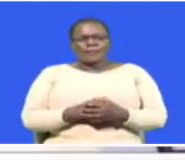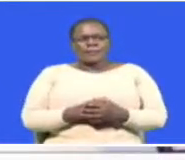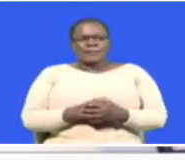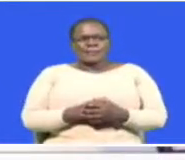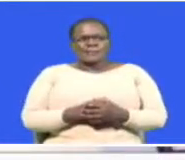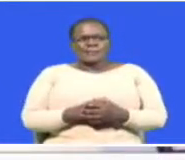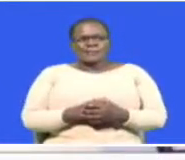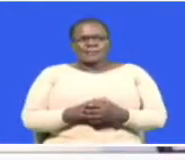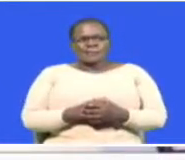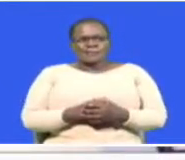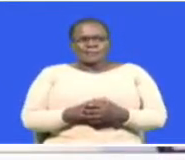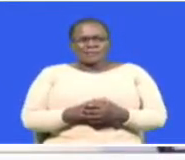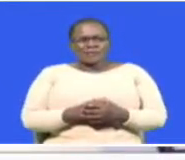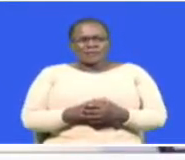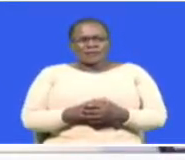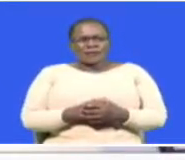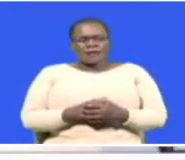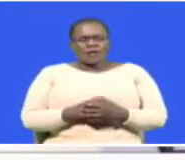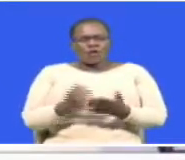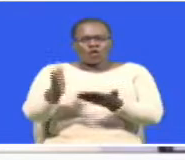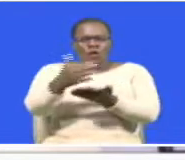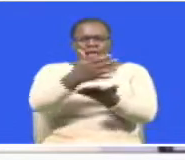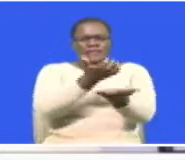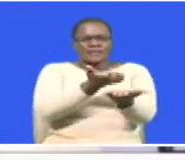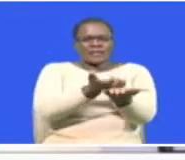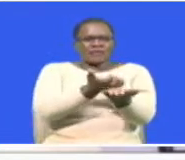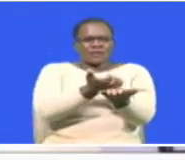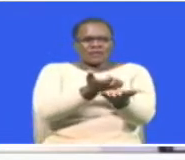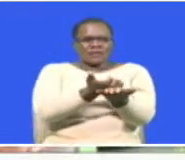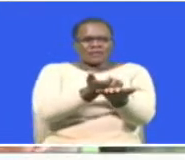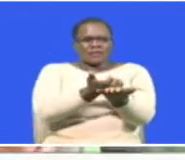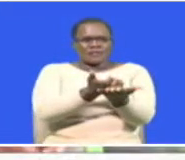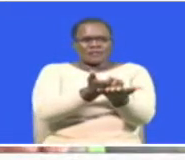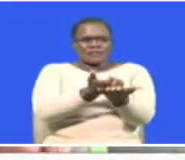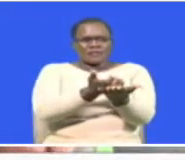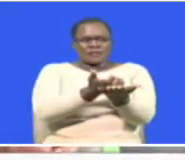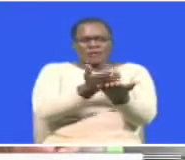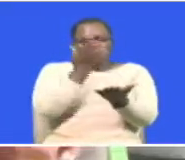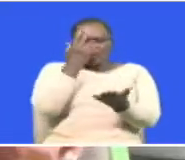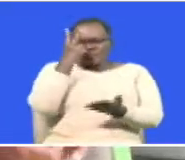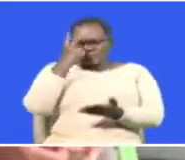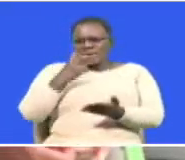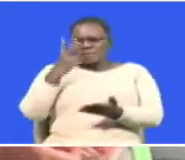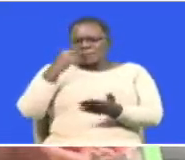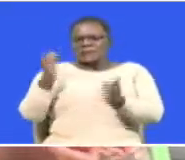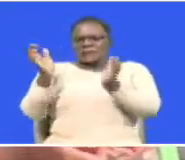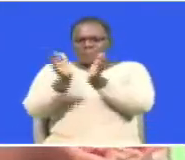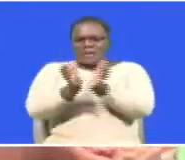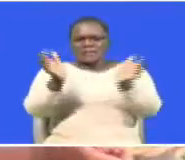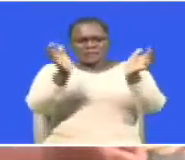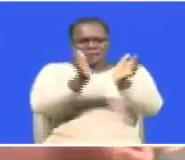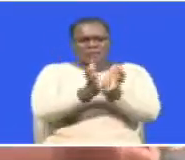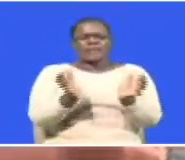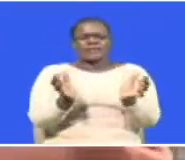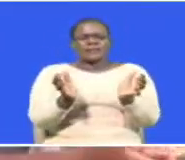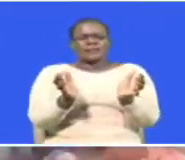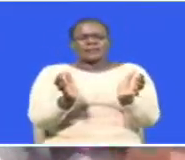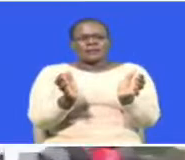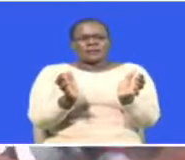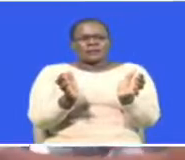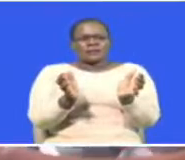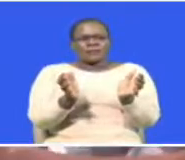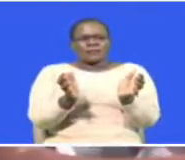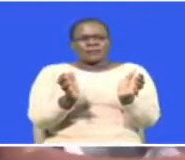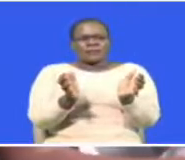And we have to preserve the evidence so that the perpetrators are brought to book. We have